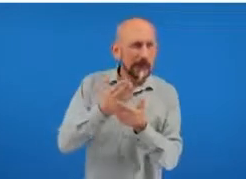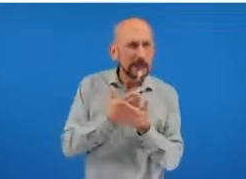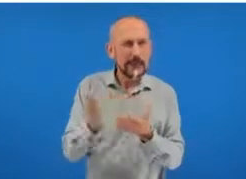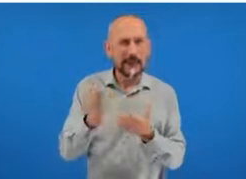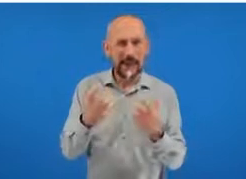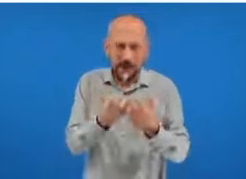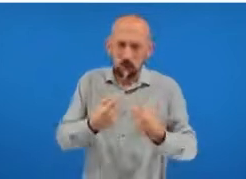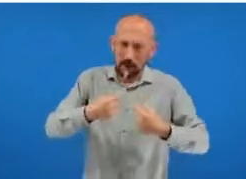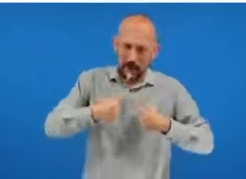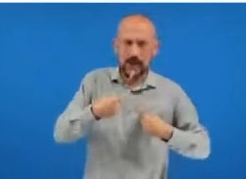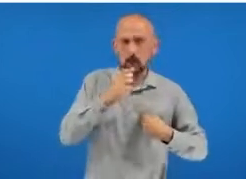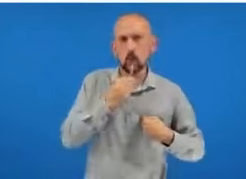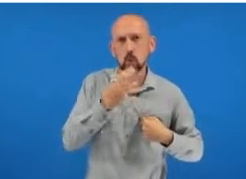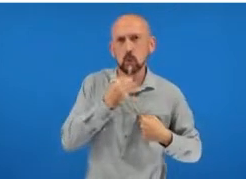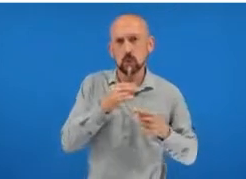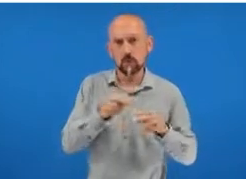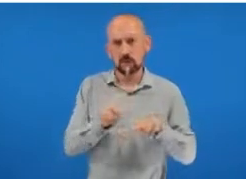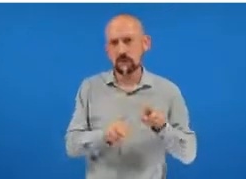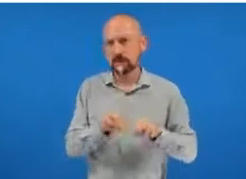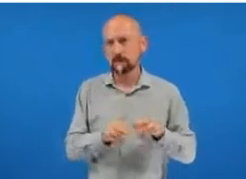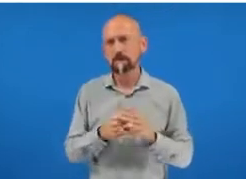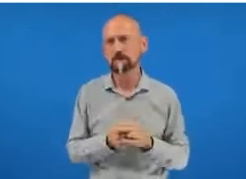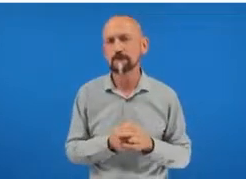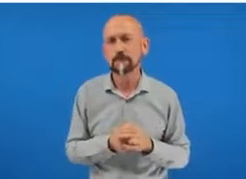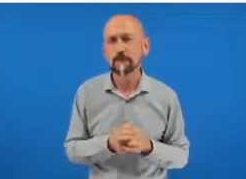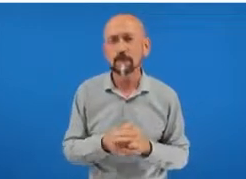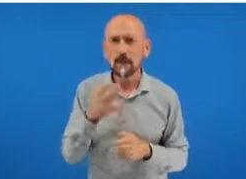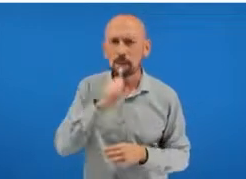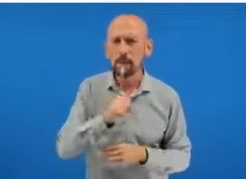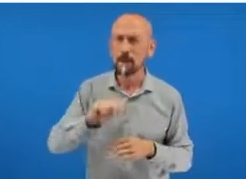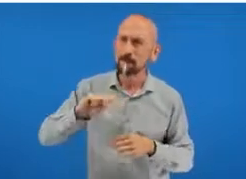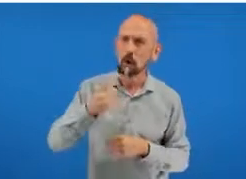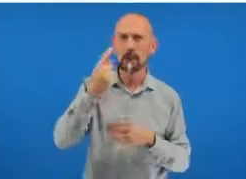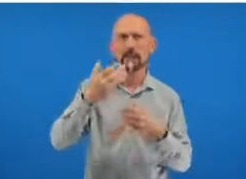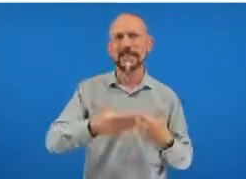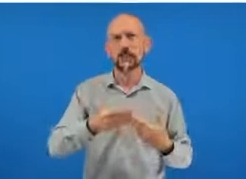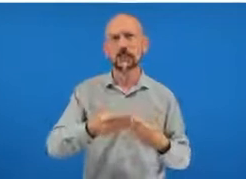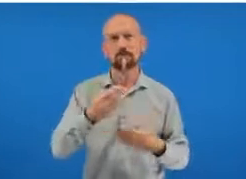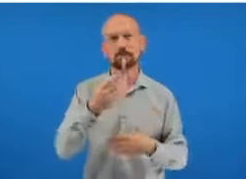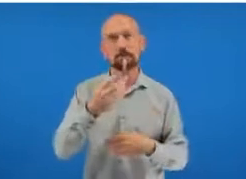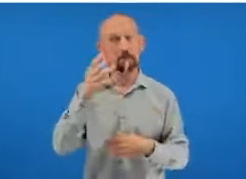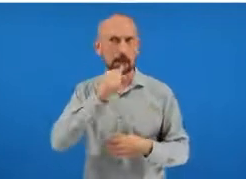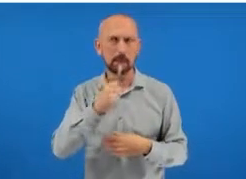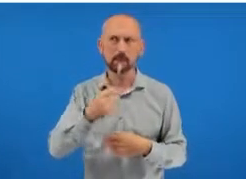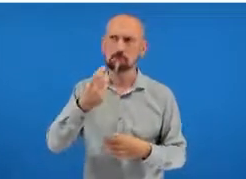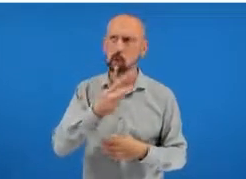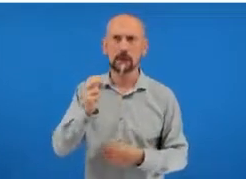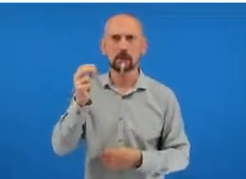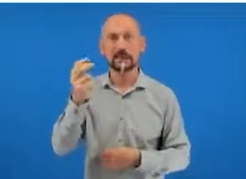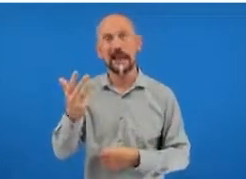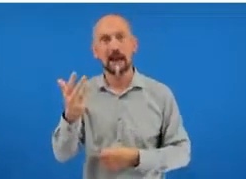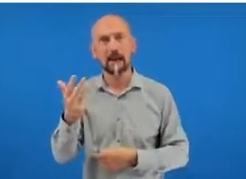them. And the first ever session I remember back in 2009, so 12 years ago,